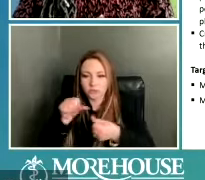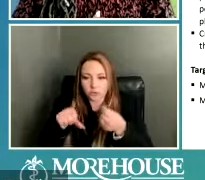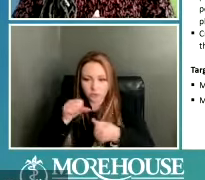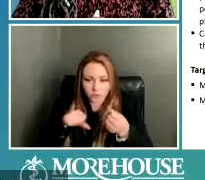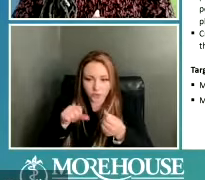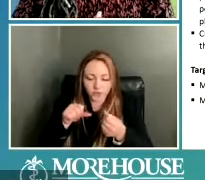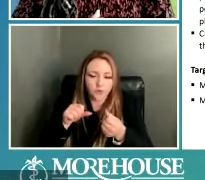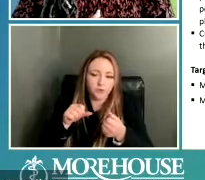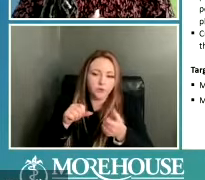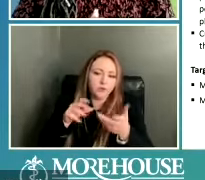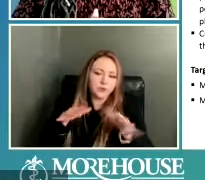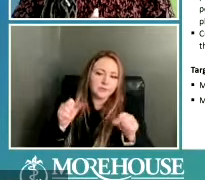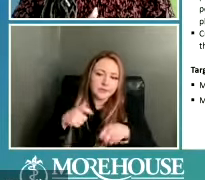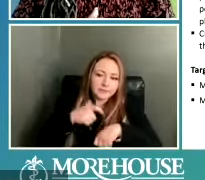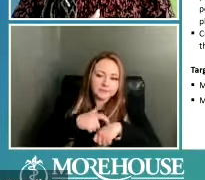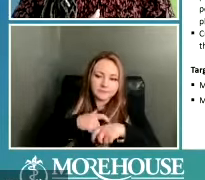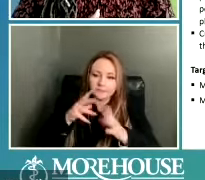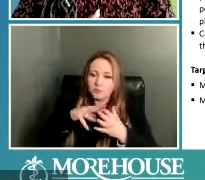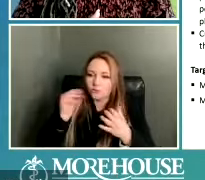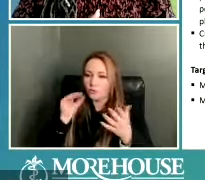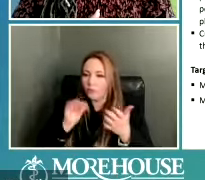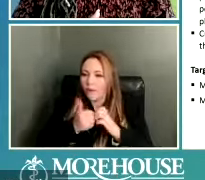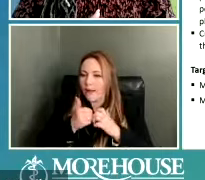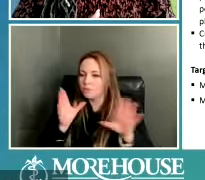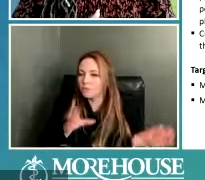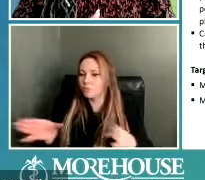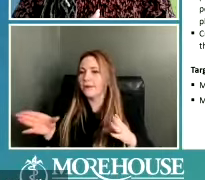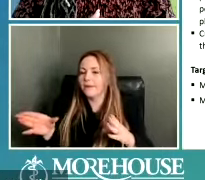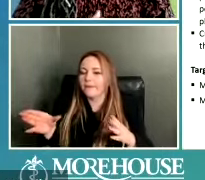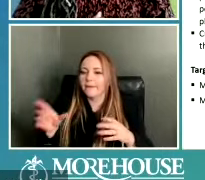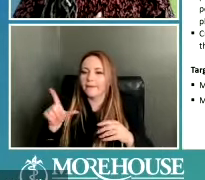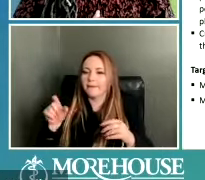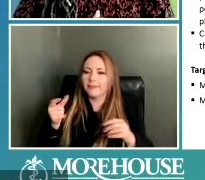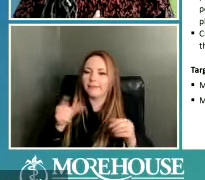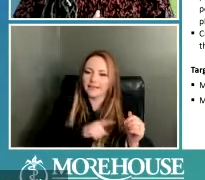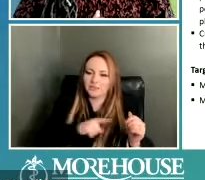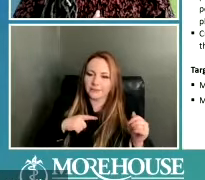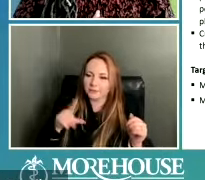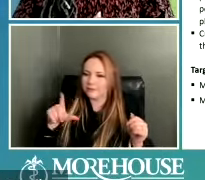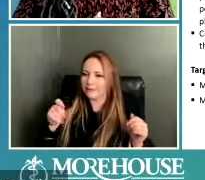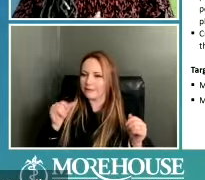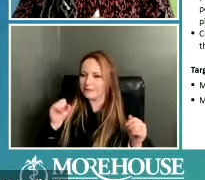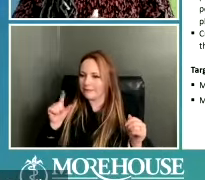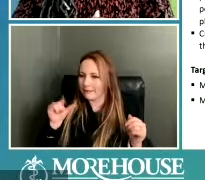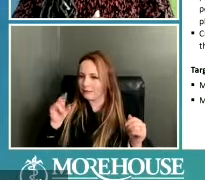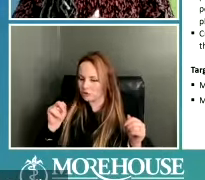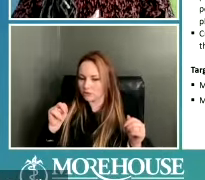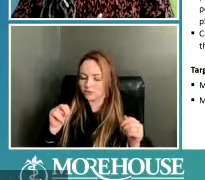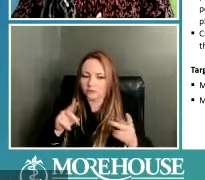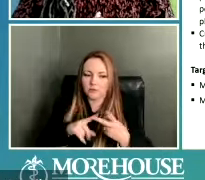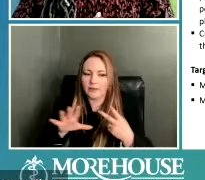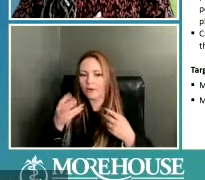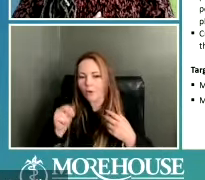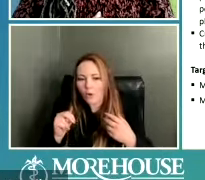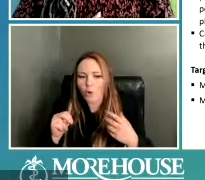and take time to learn how to prepare legislation, how to prepare their own leadership